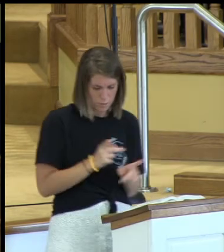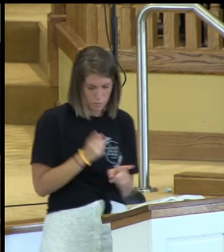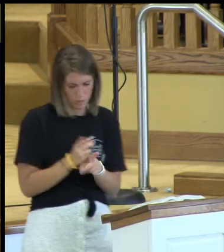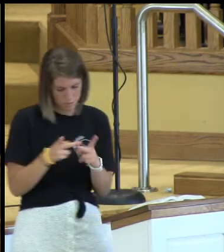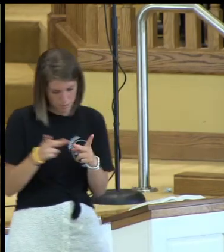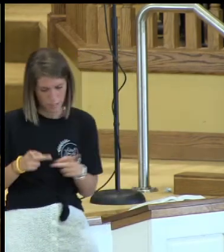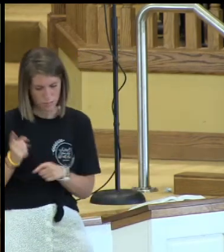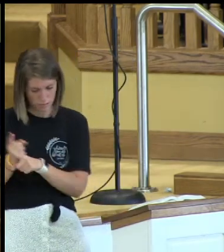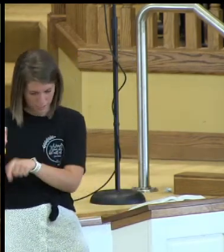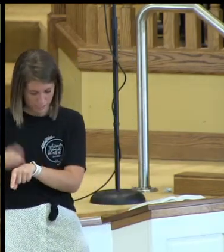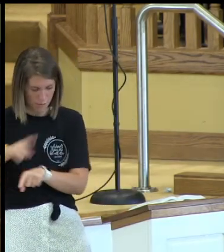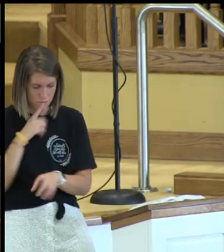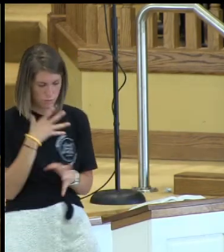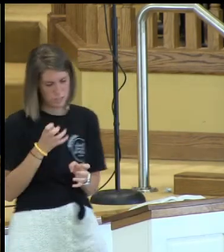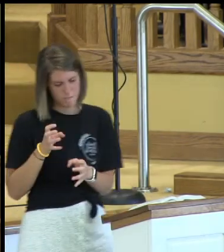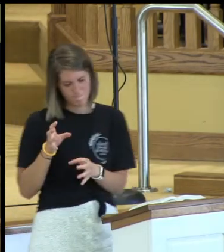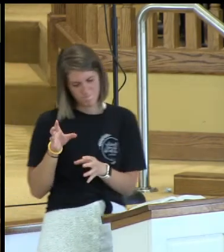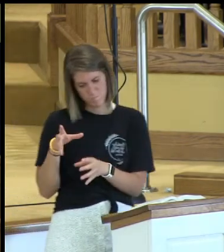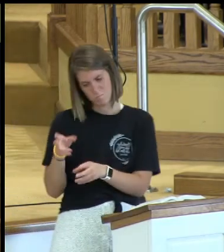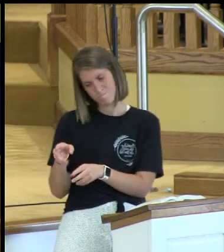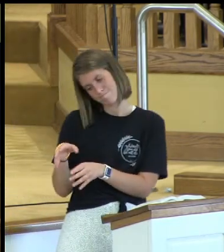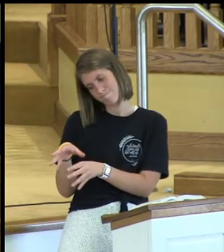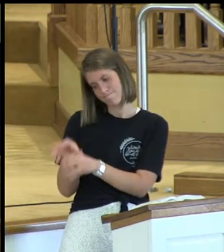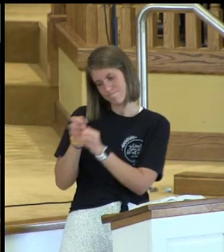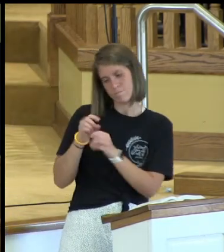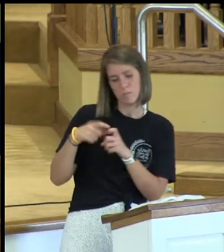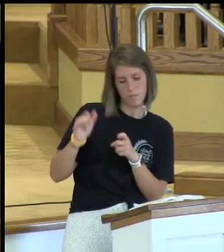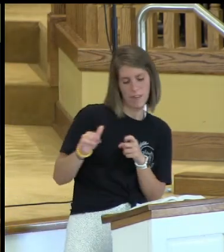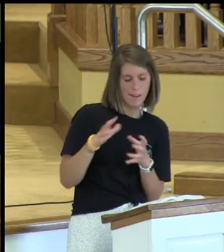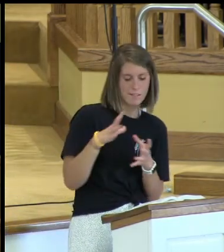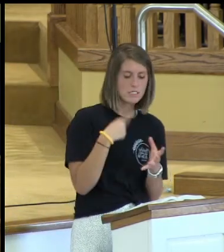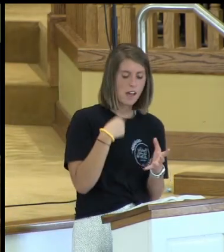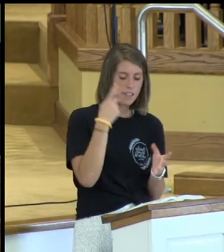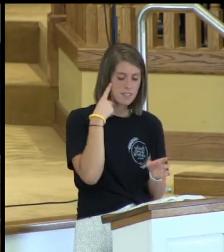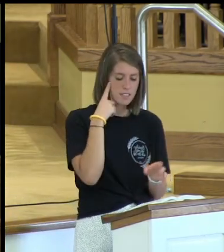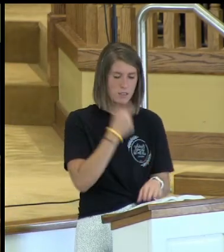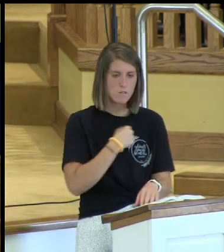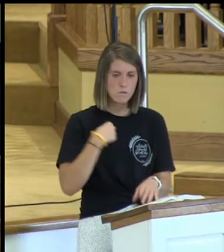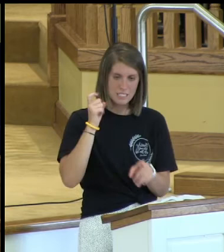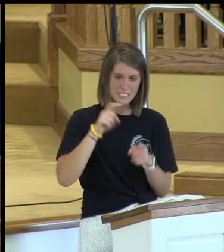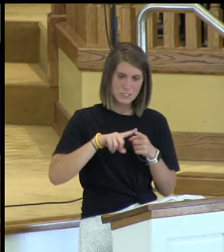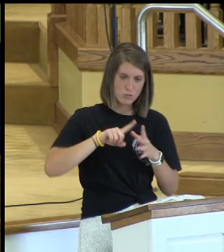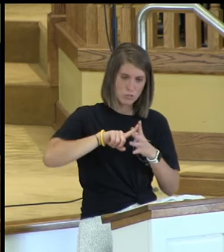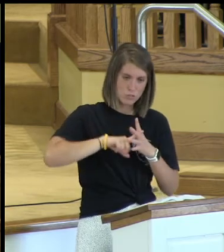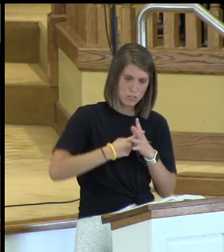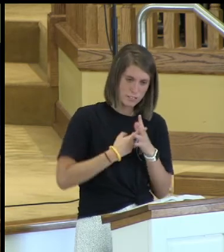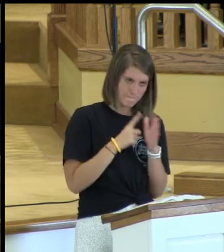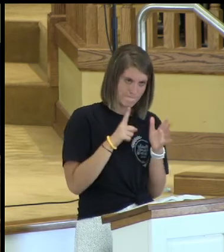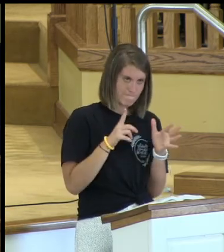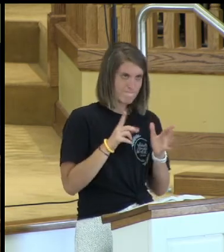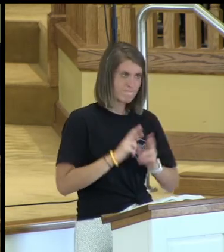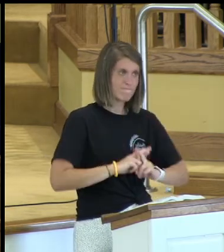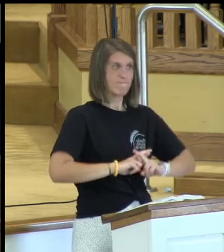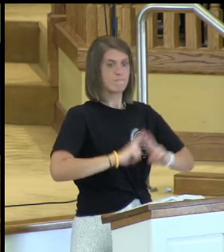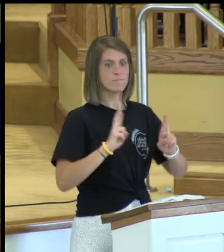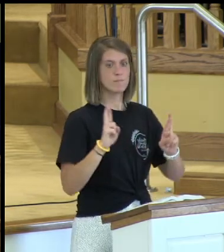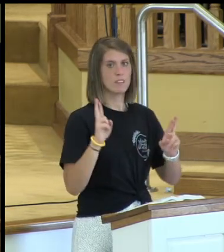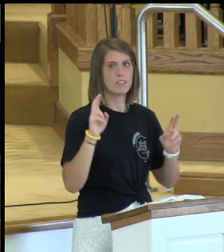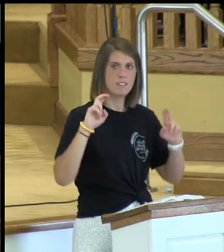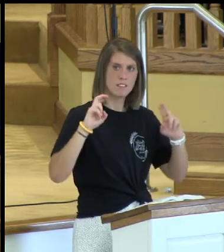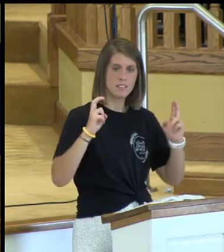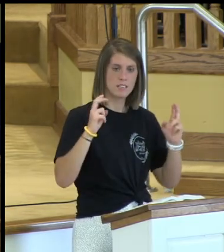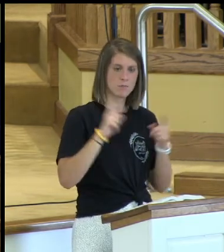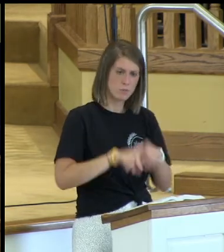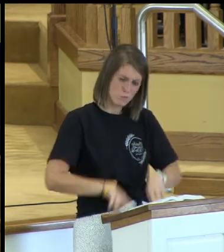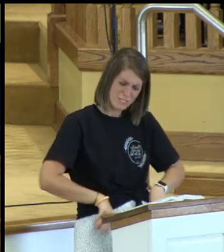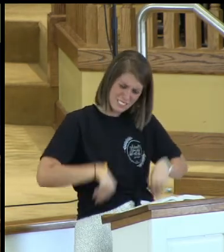time. And I want to piggyback off that a little bit. And I think we need to start gearing ourselves up. The theme is